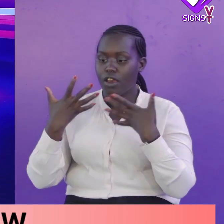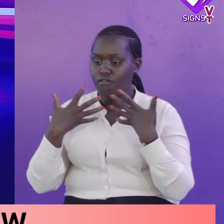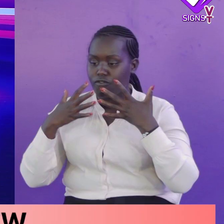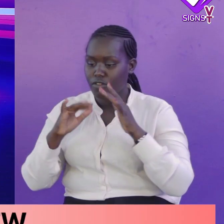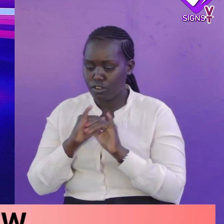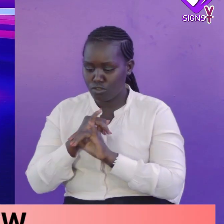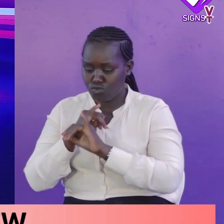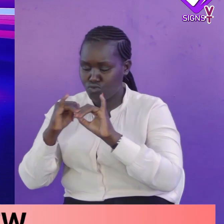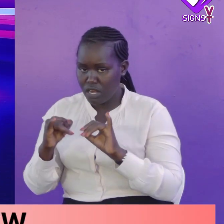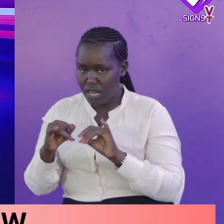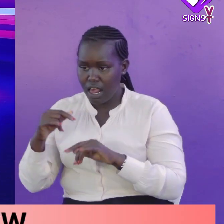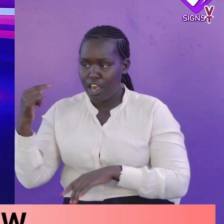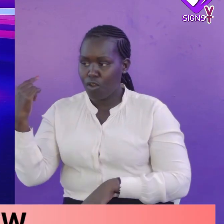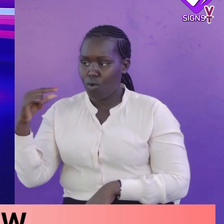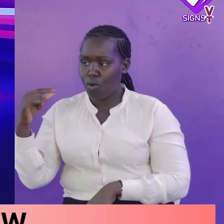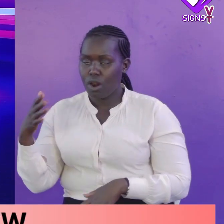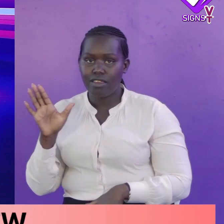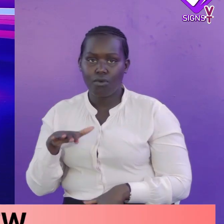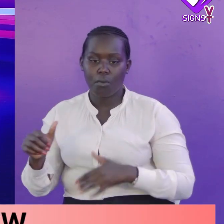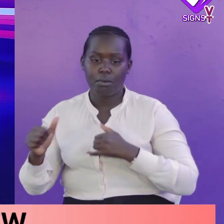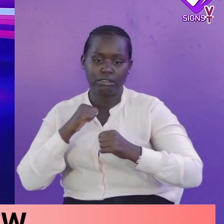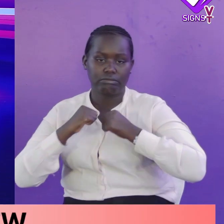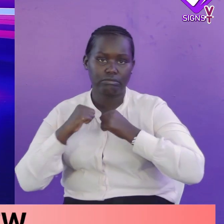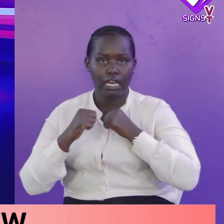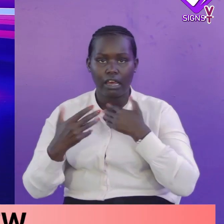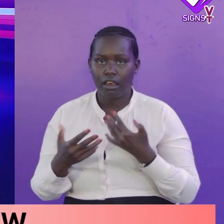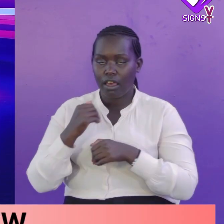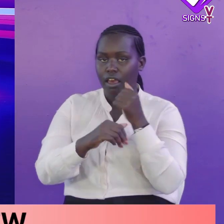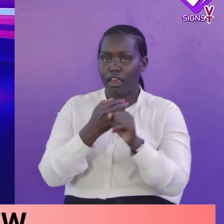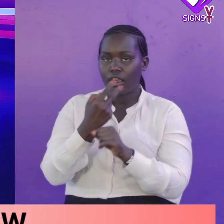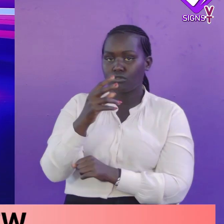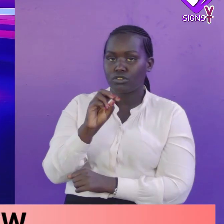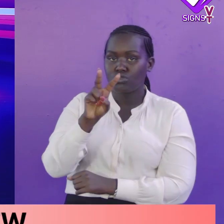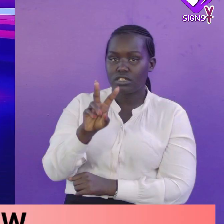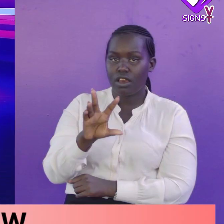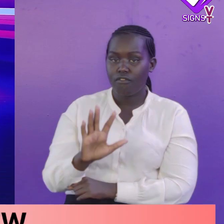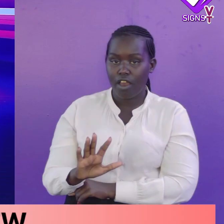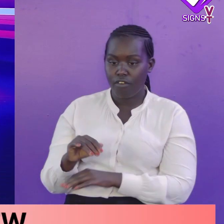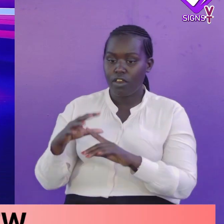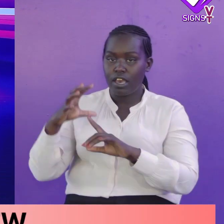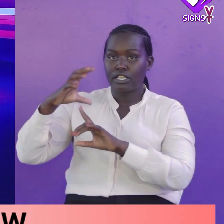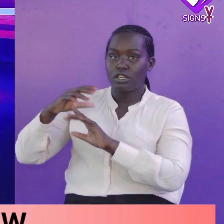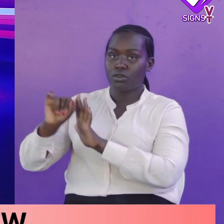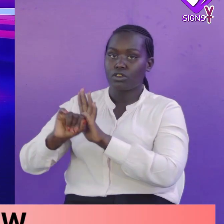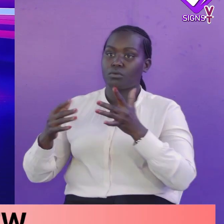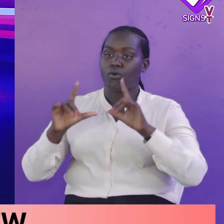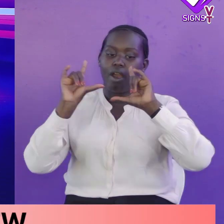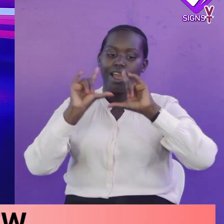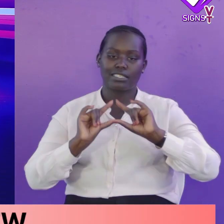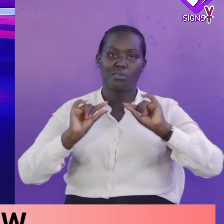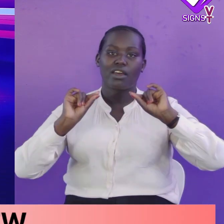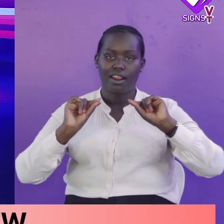claim gold in the women's marathon at the 2025 World Athletics Championships in Tokyo,